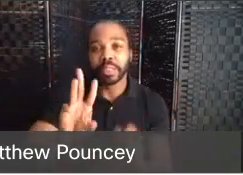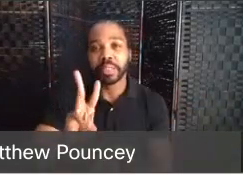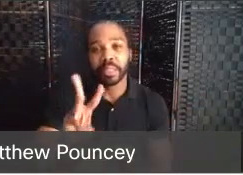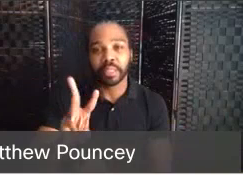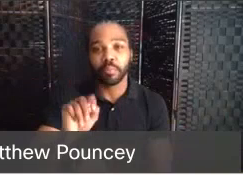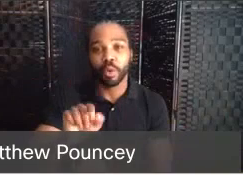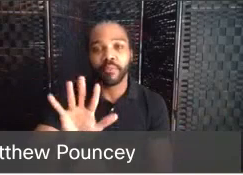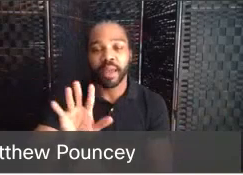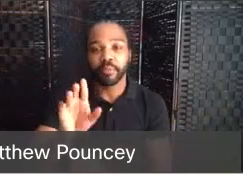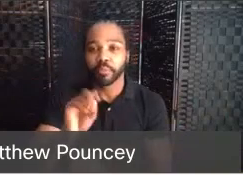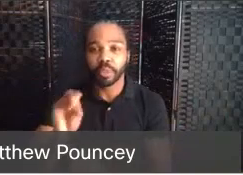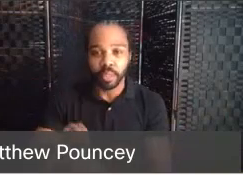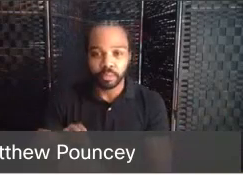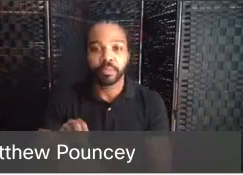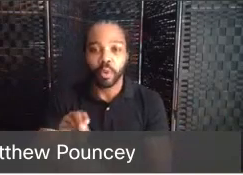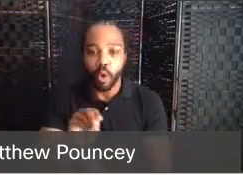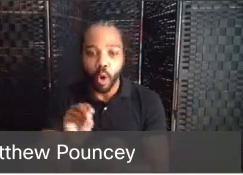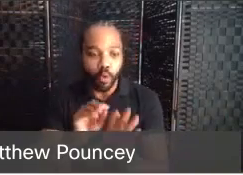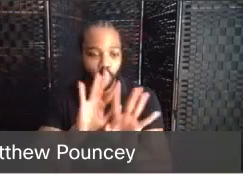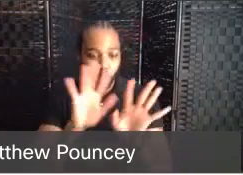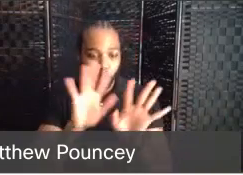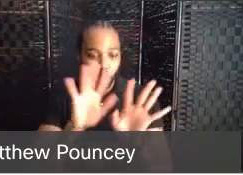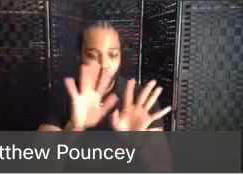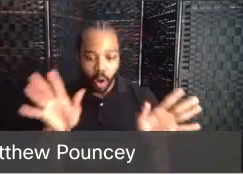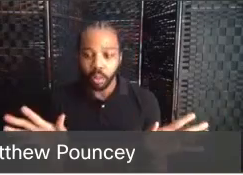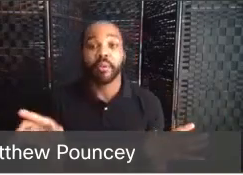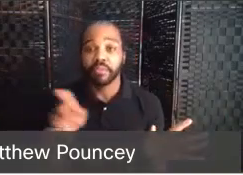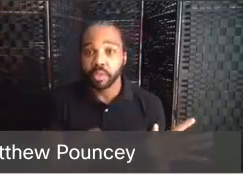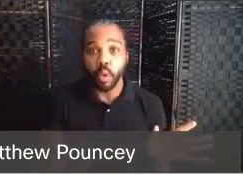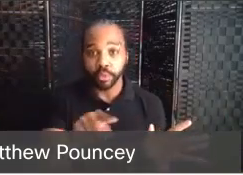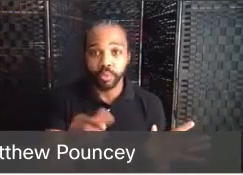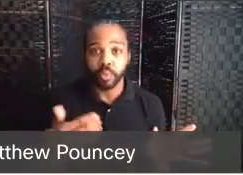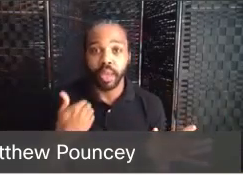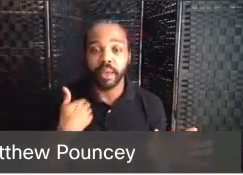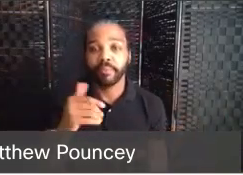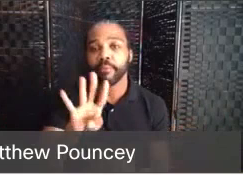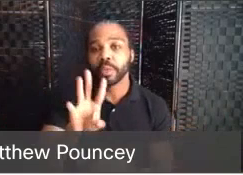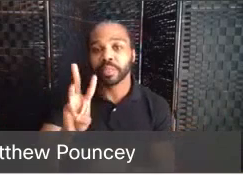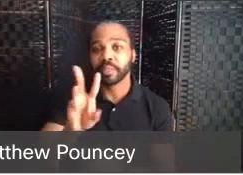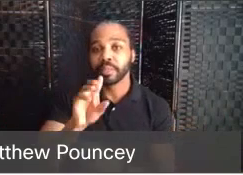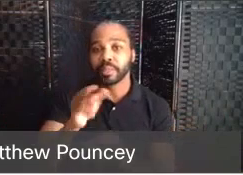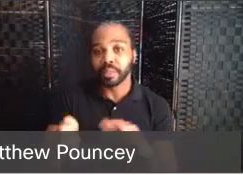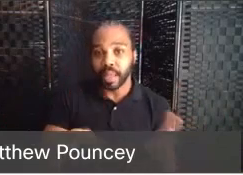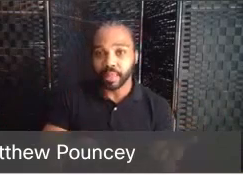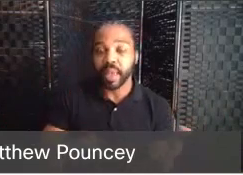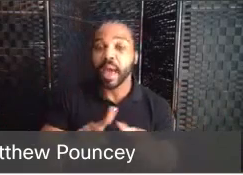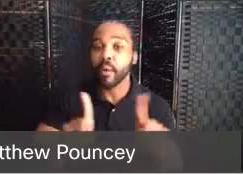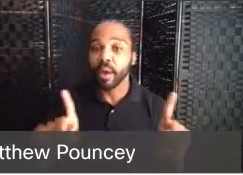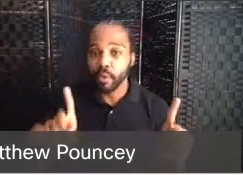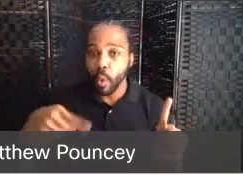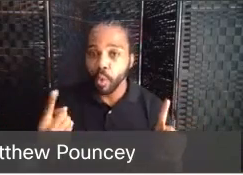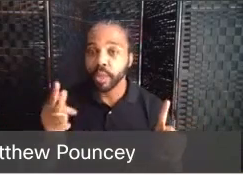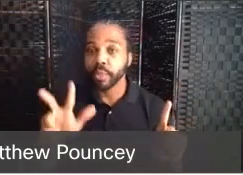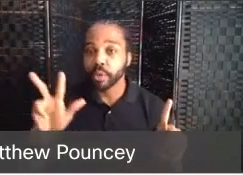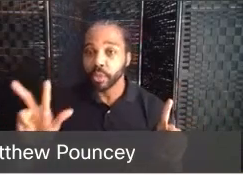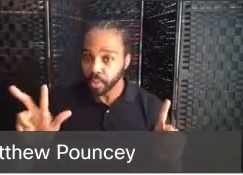16.56% overall. Of those, we have had 46 deaths. However, only 33 have